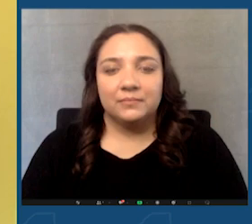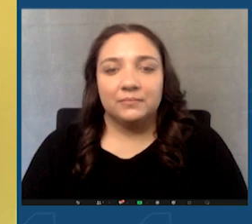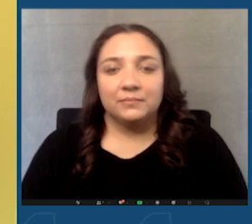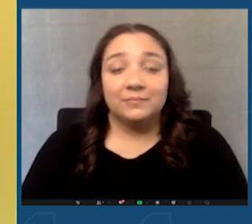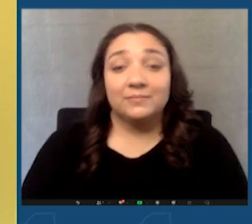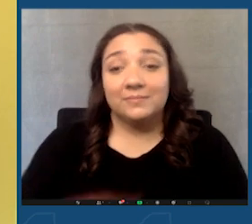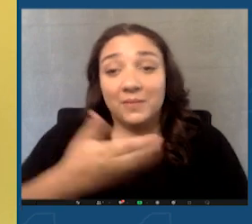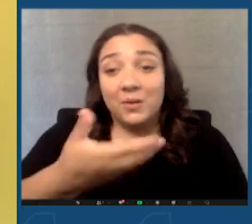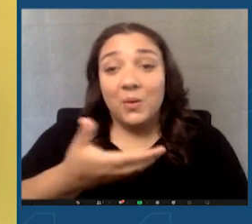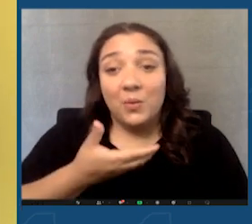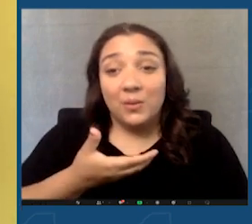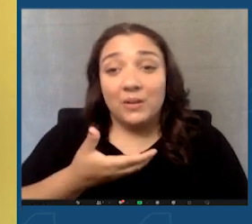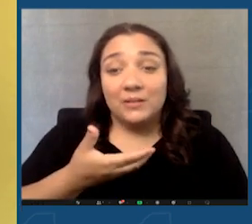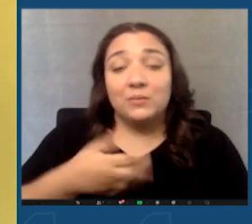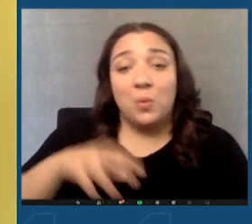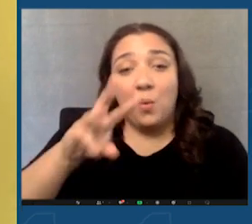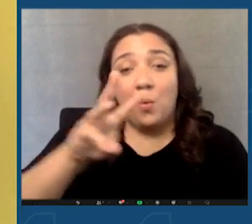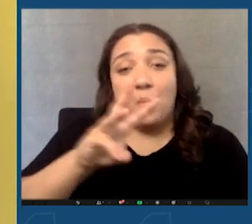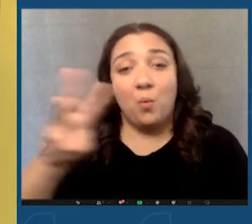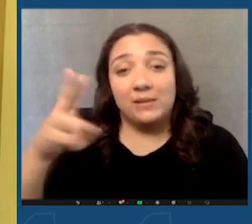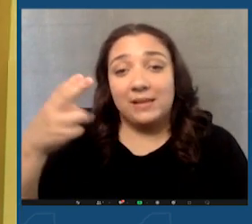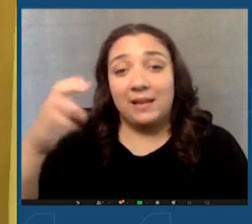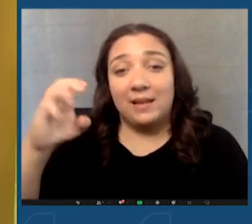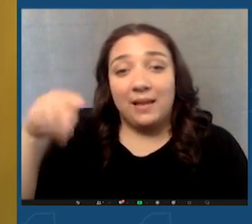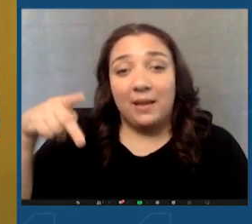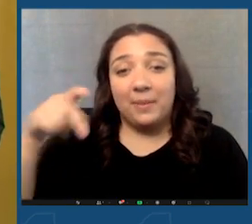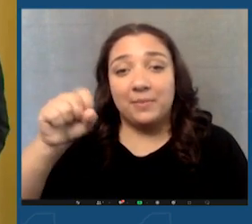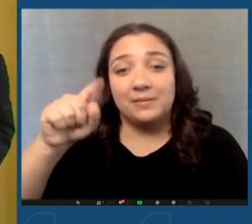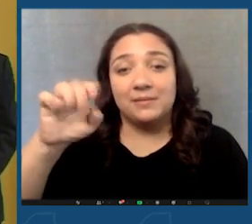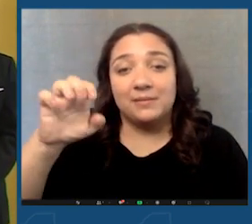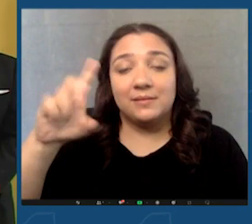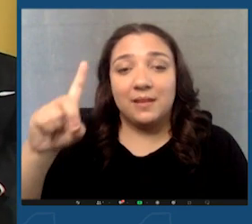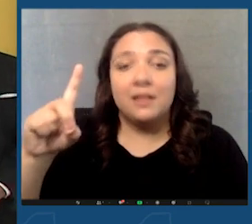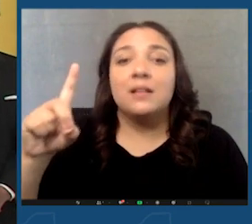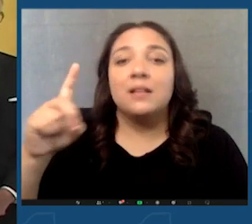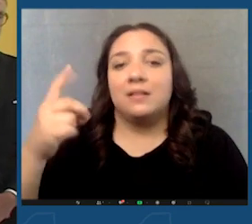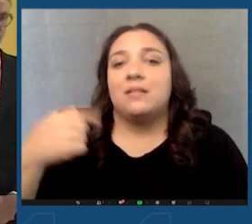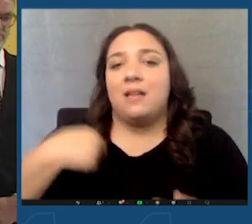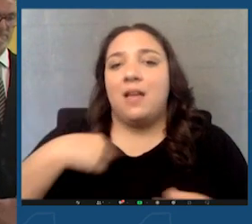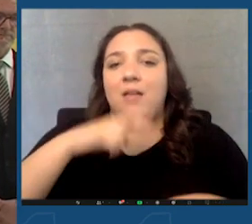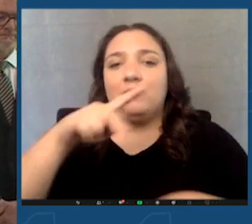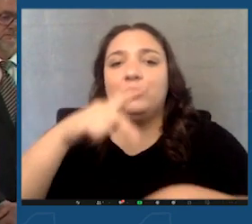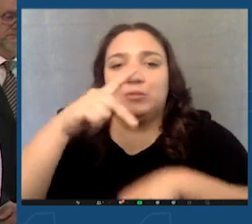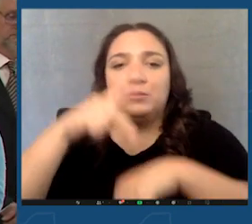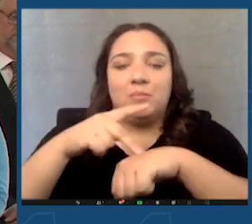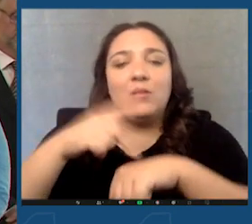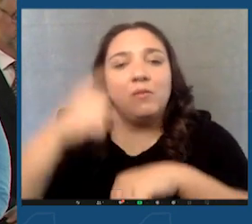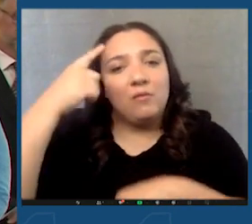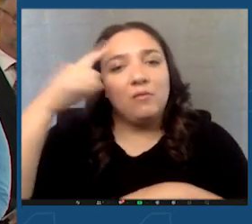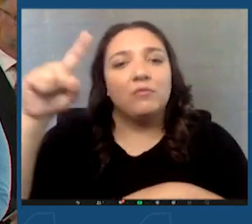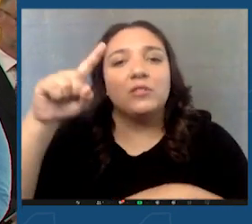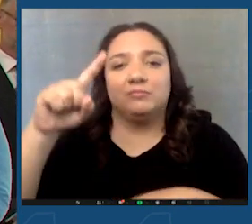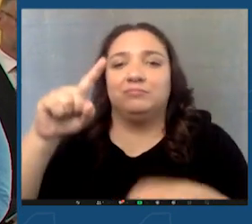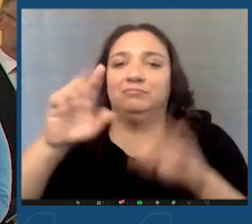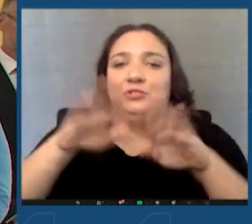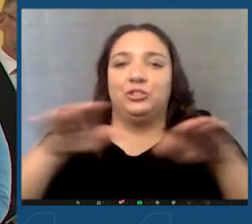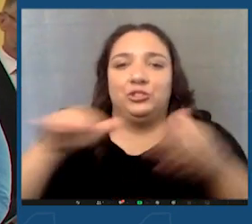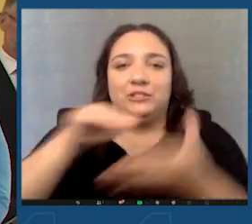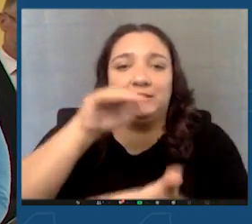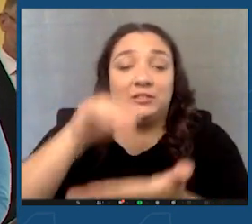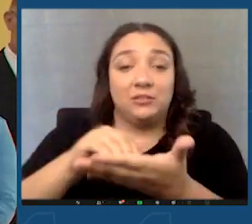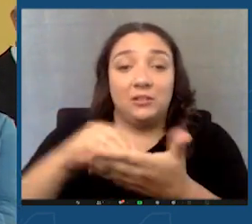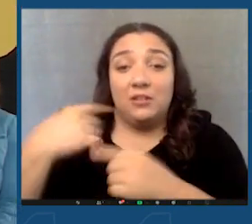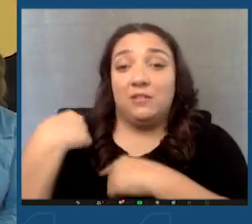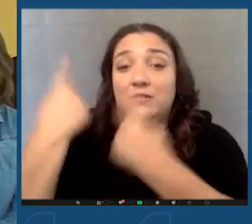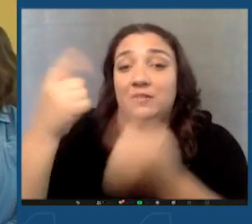Welcome to West Hempstead. My name is Faith Tripp, and I'm the principal of the Chestnut Street Early Childhood Center. For the past decade, our Board of Education President,